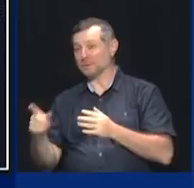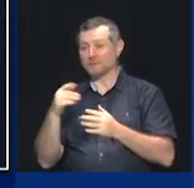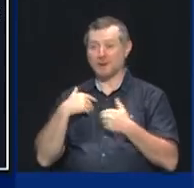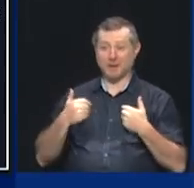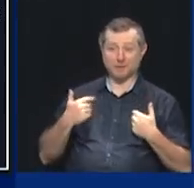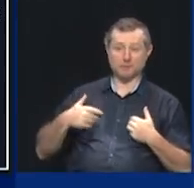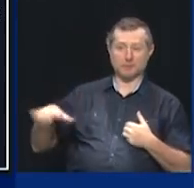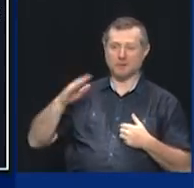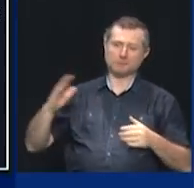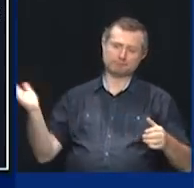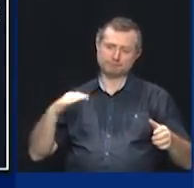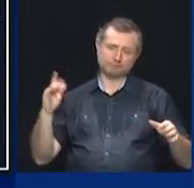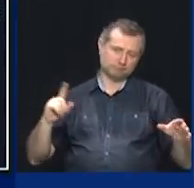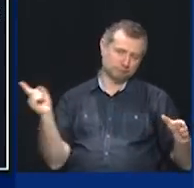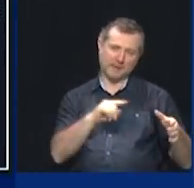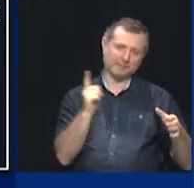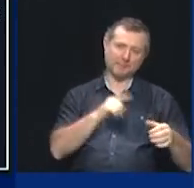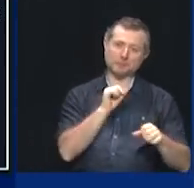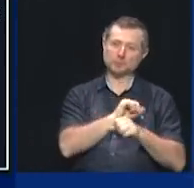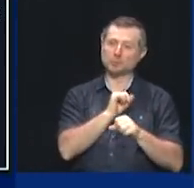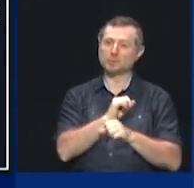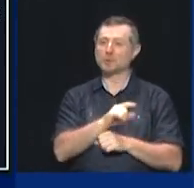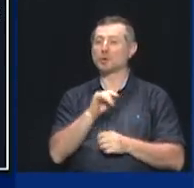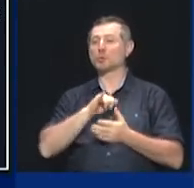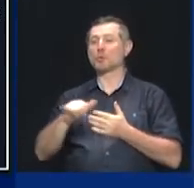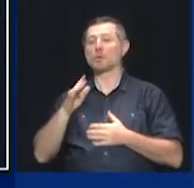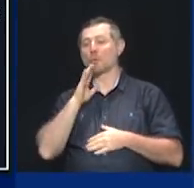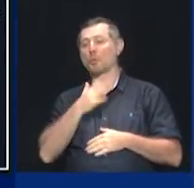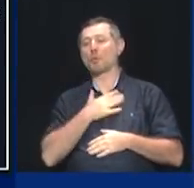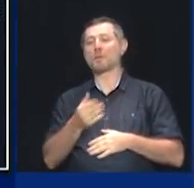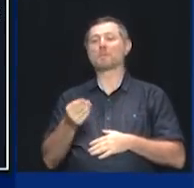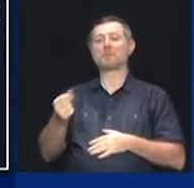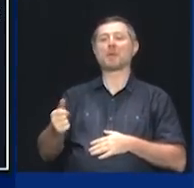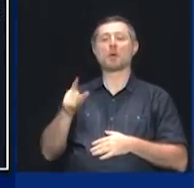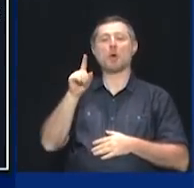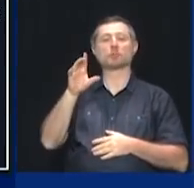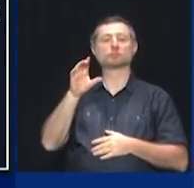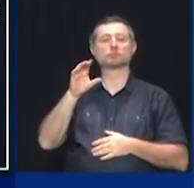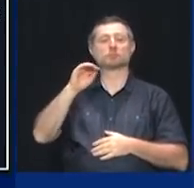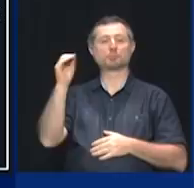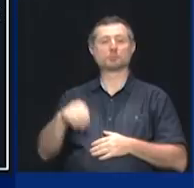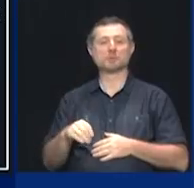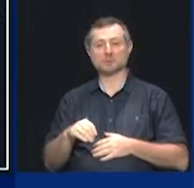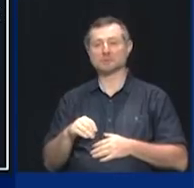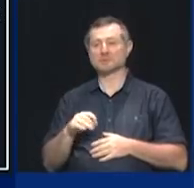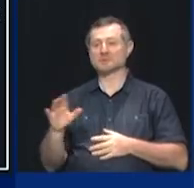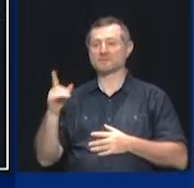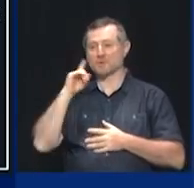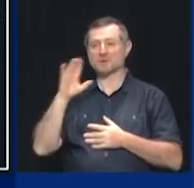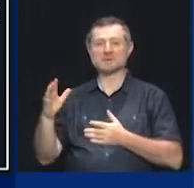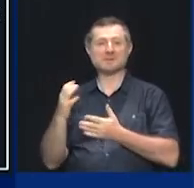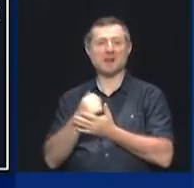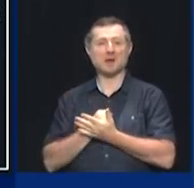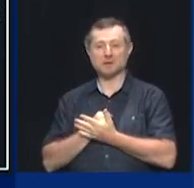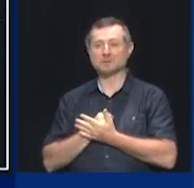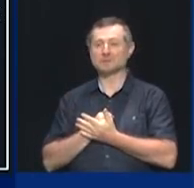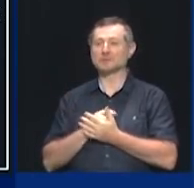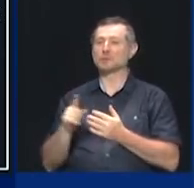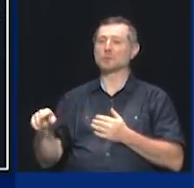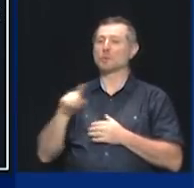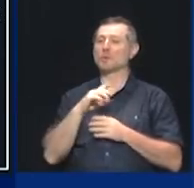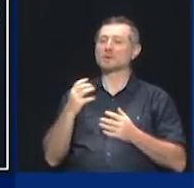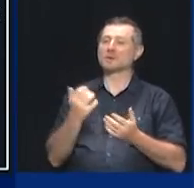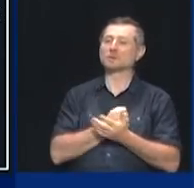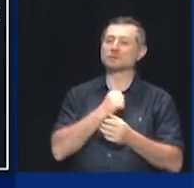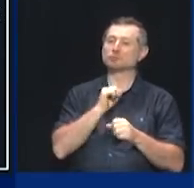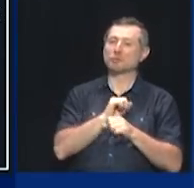pay 100% of the salary. We just want them to get training and a place to go and that education